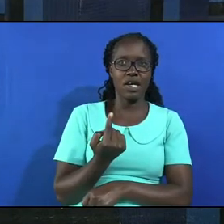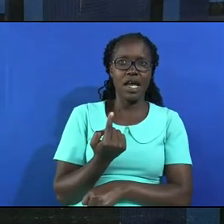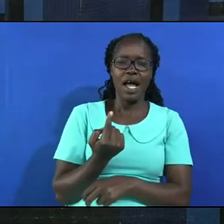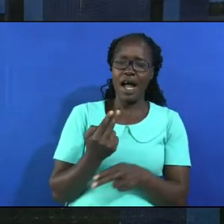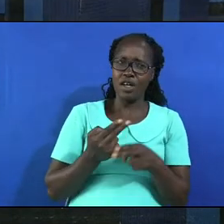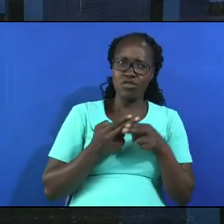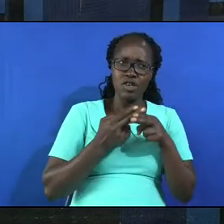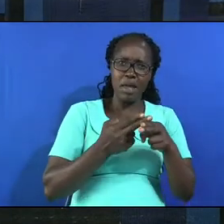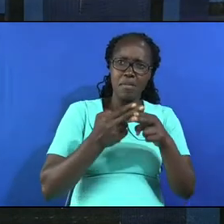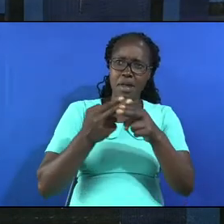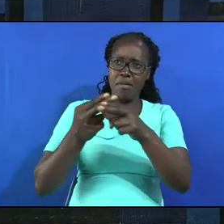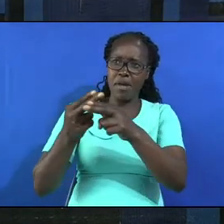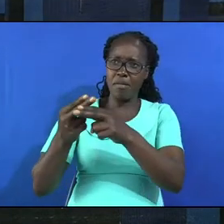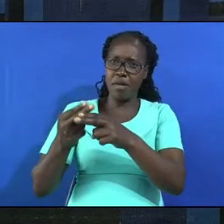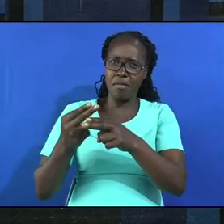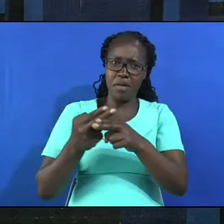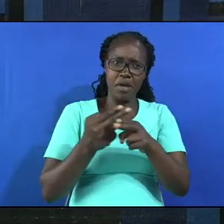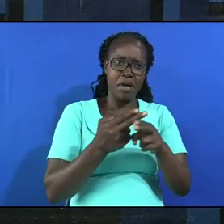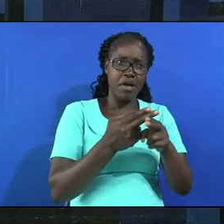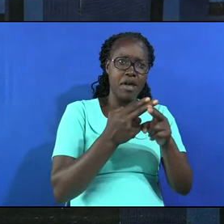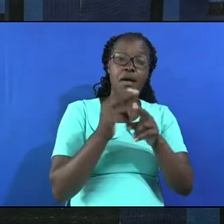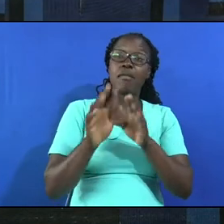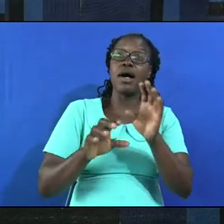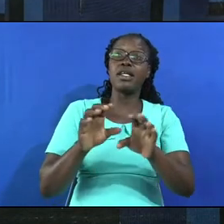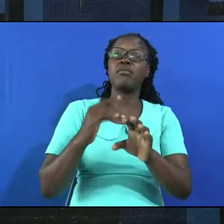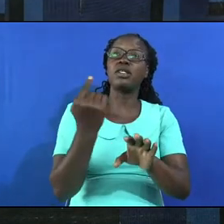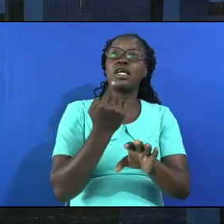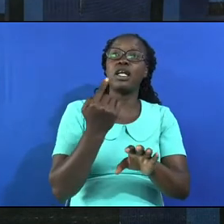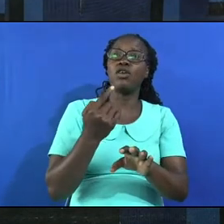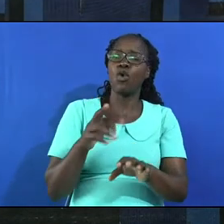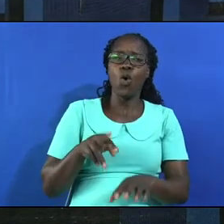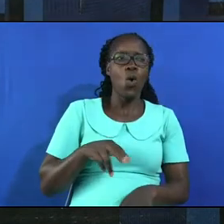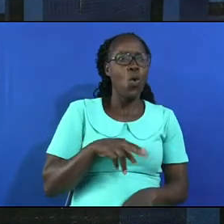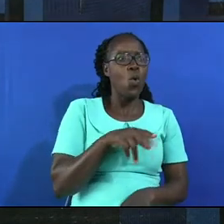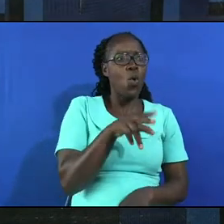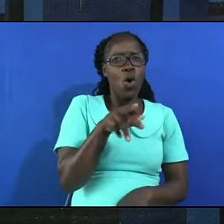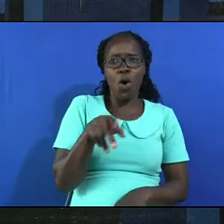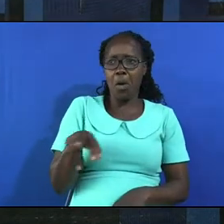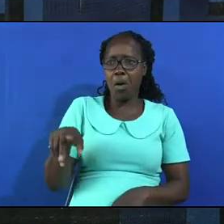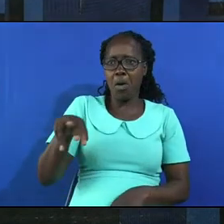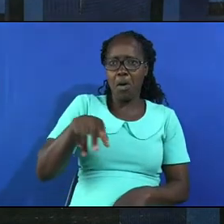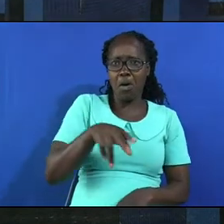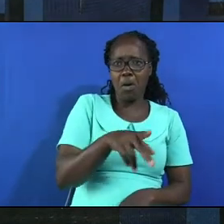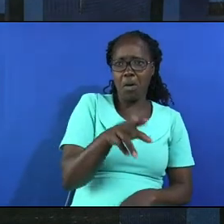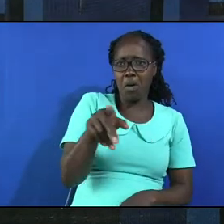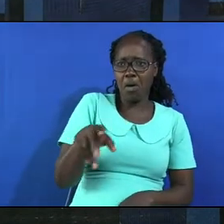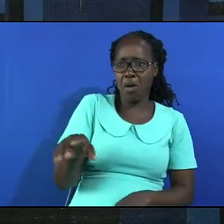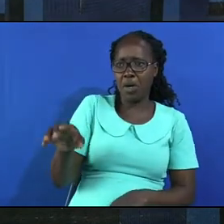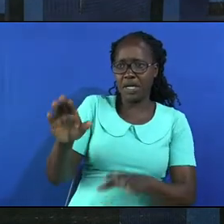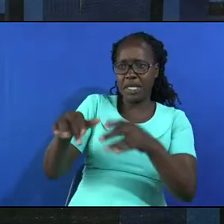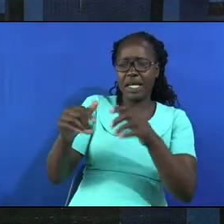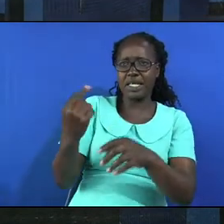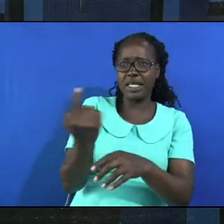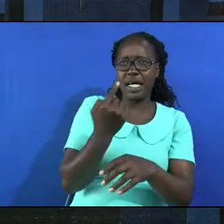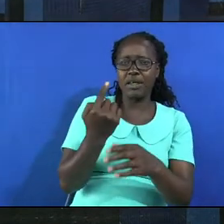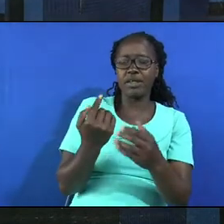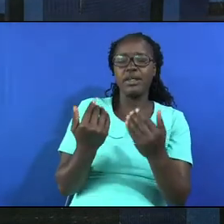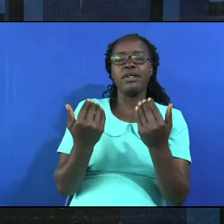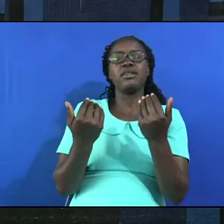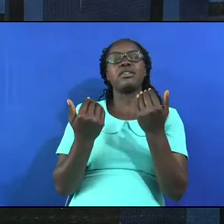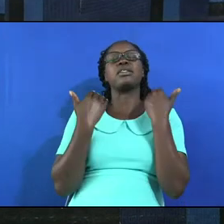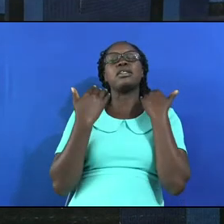name the animals alone. He had to walk around the garden alone. He had to